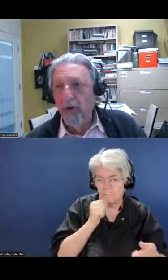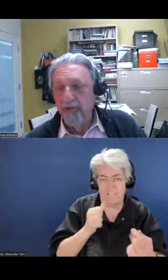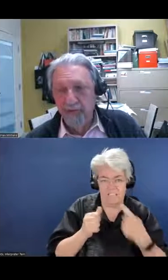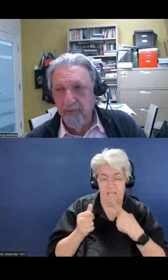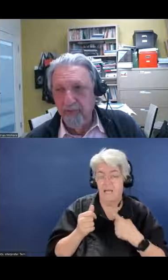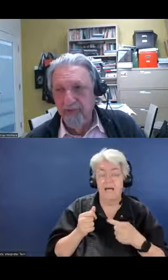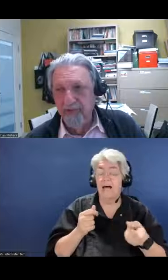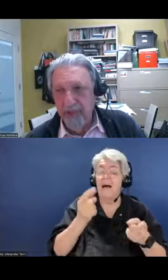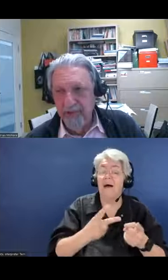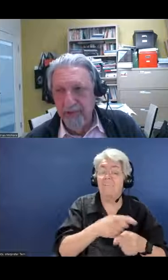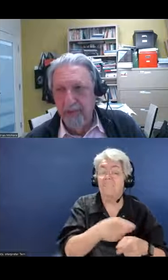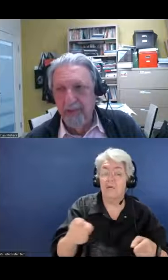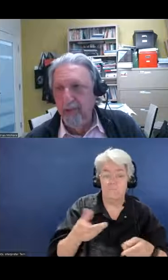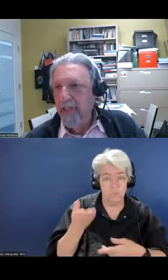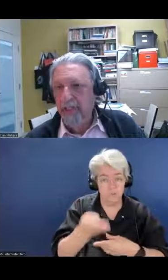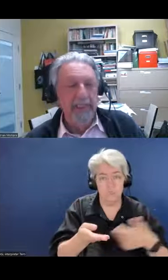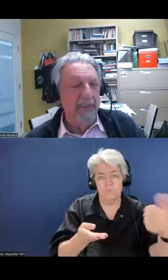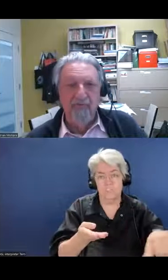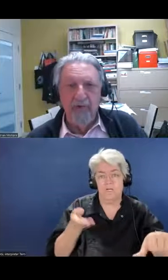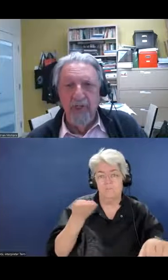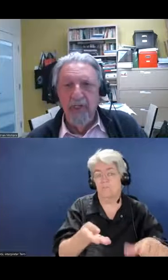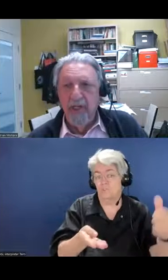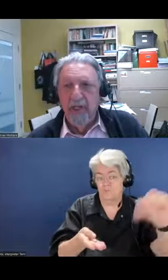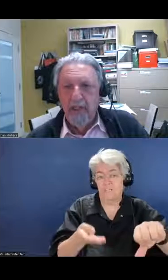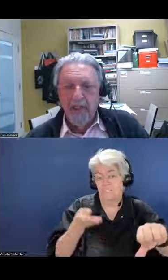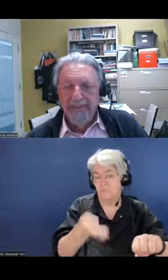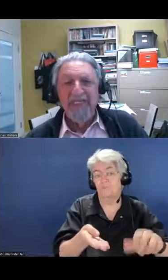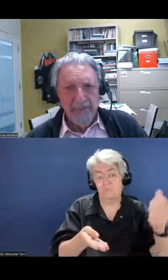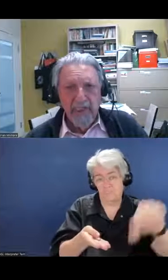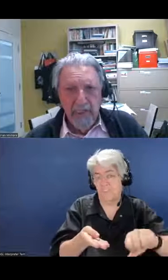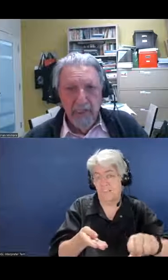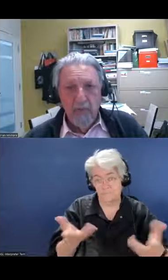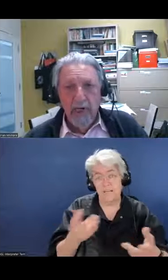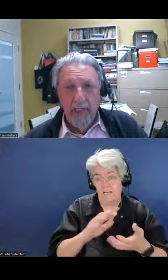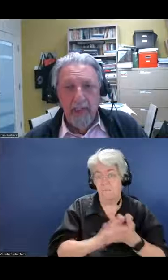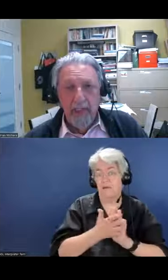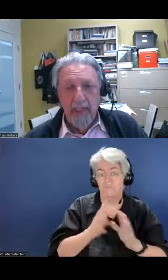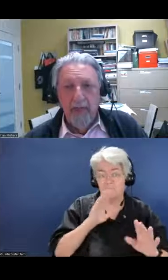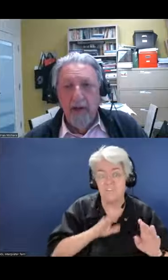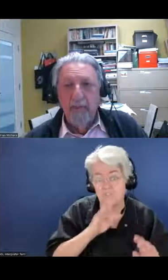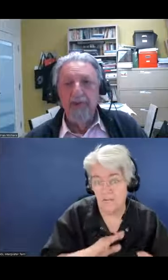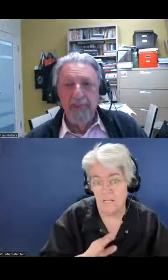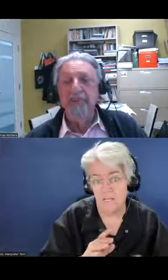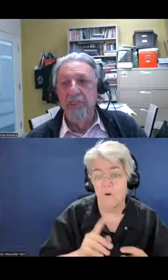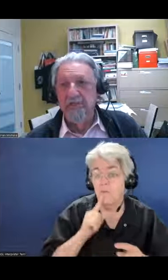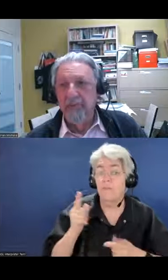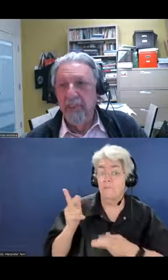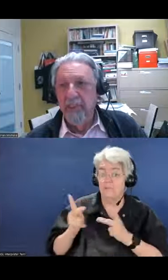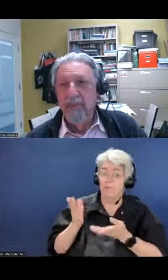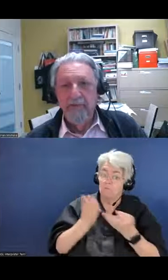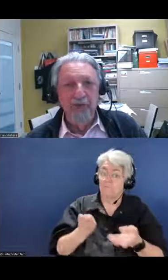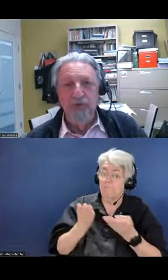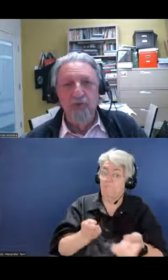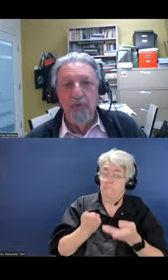reject all the solutions suggested, and it gets very testy when helpers insist